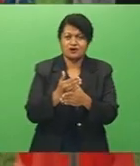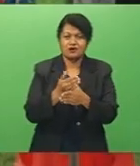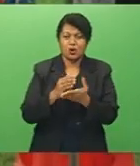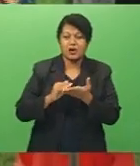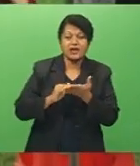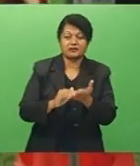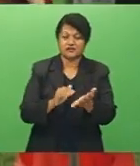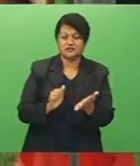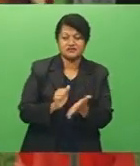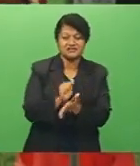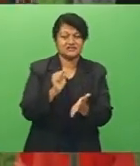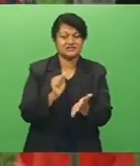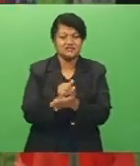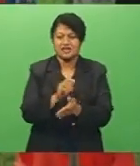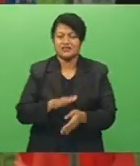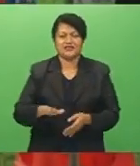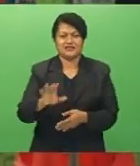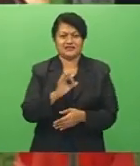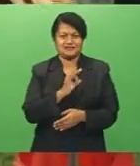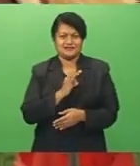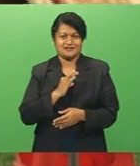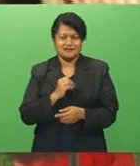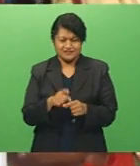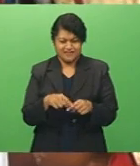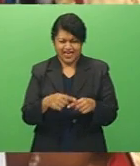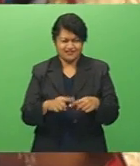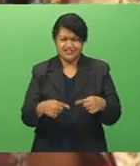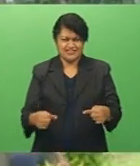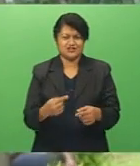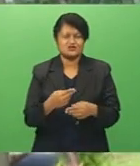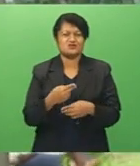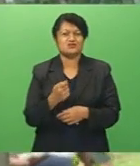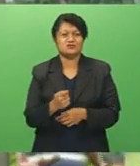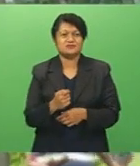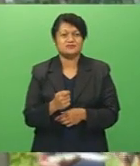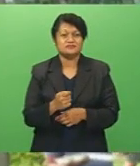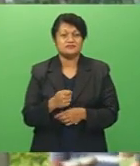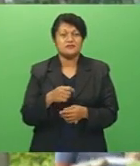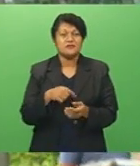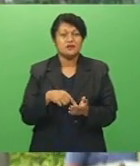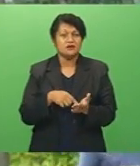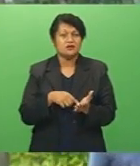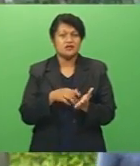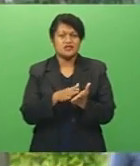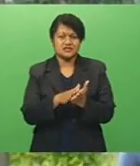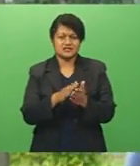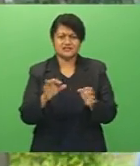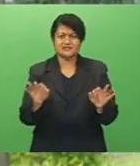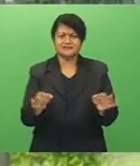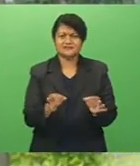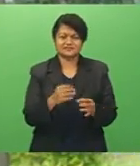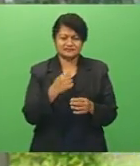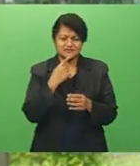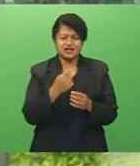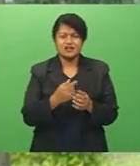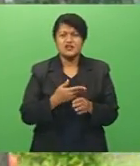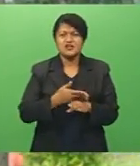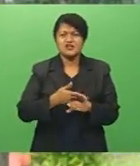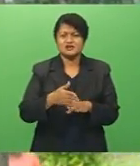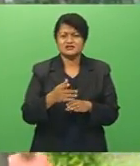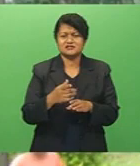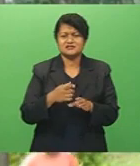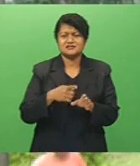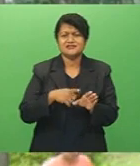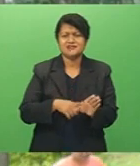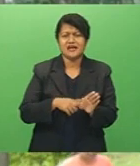sell their stuff as well. Today FM Family Market Day at Thurston Garden is a new concept to develop younger Fijians' ability to